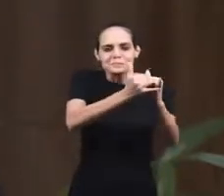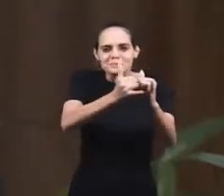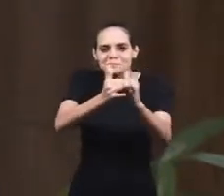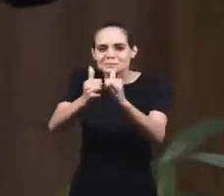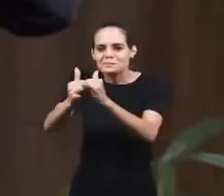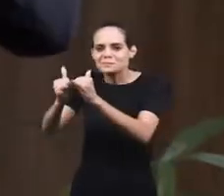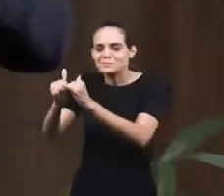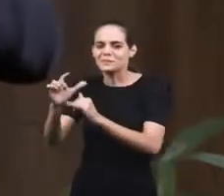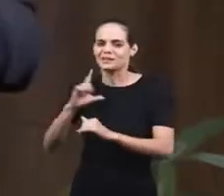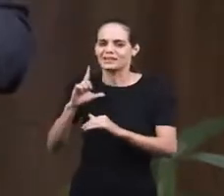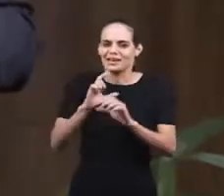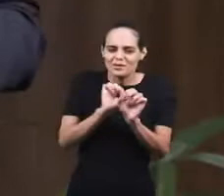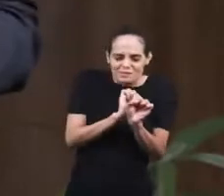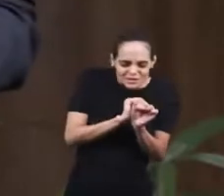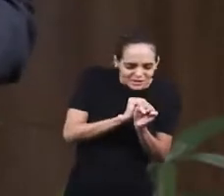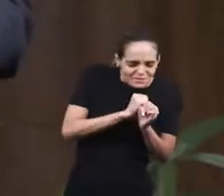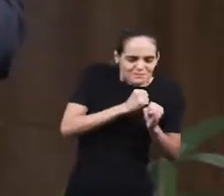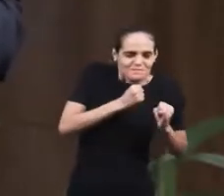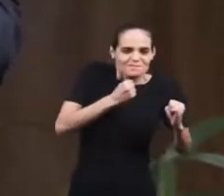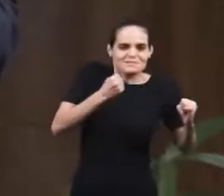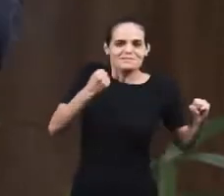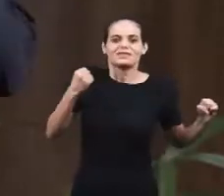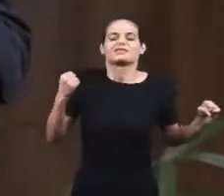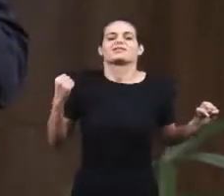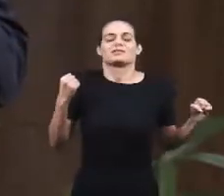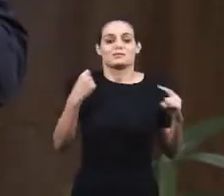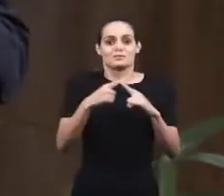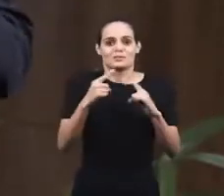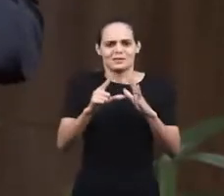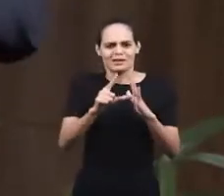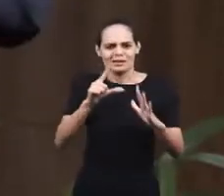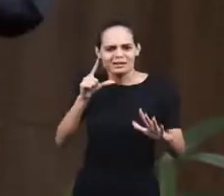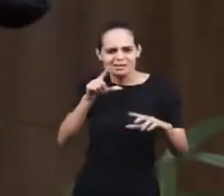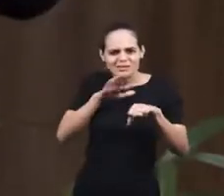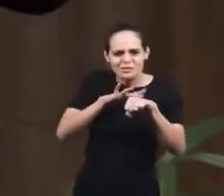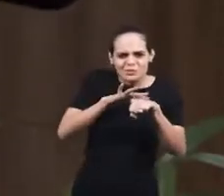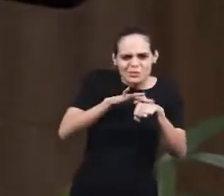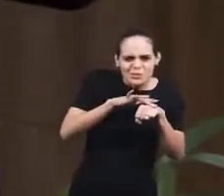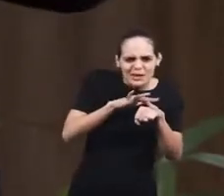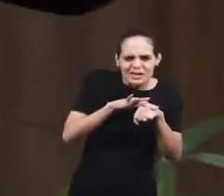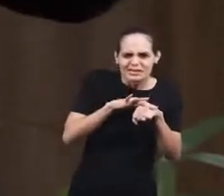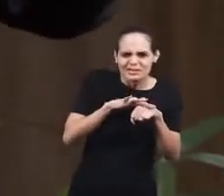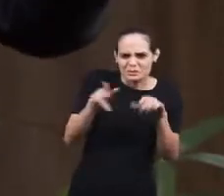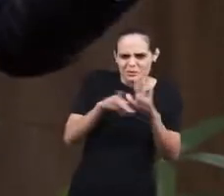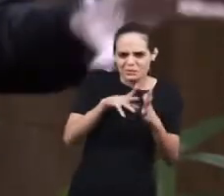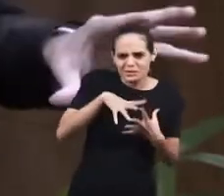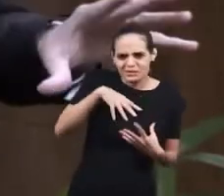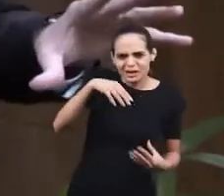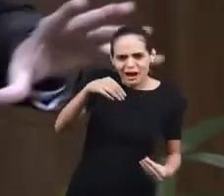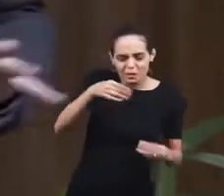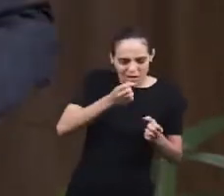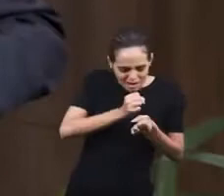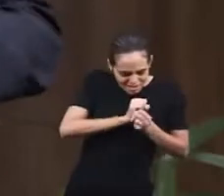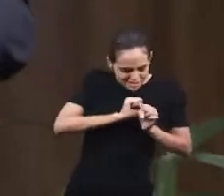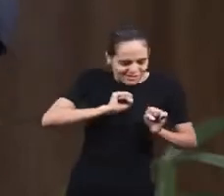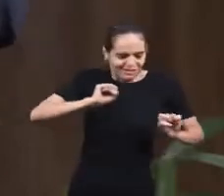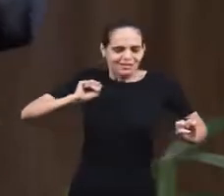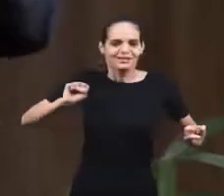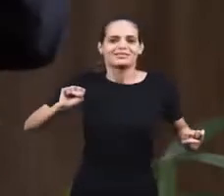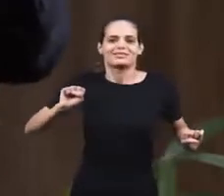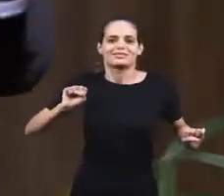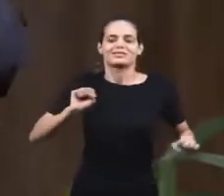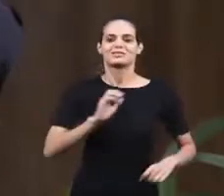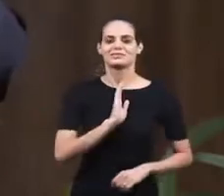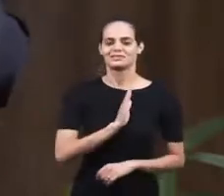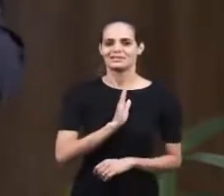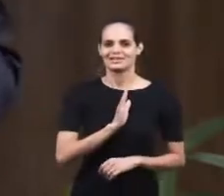forgive, then there is a deliverance. That which was as an illness leaves, and soon comes the